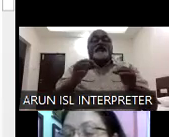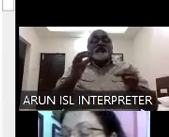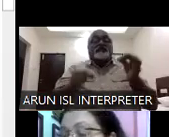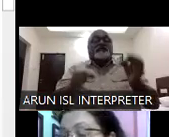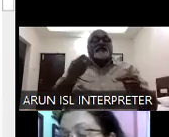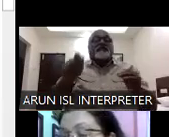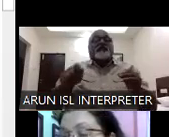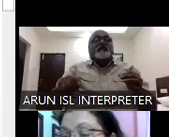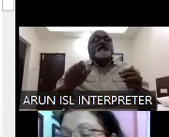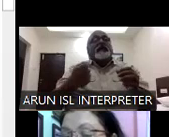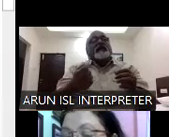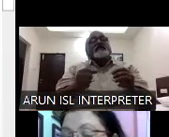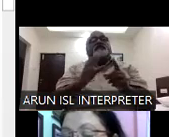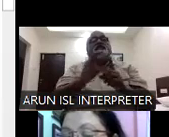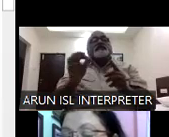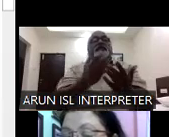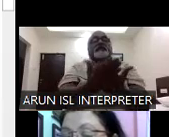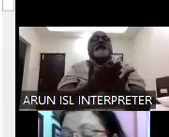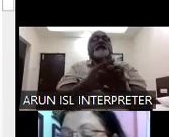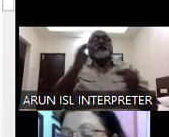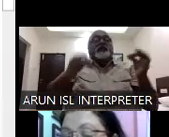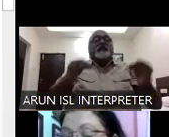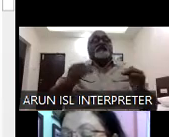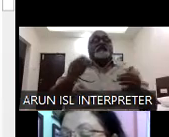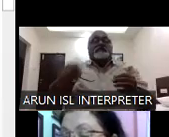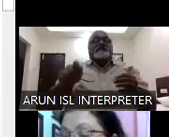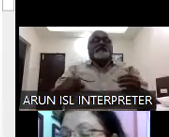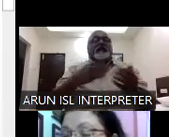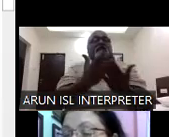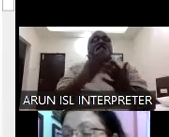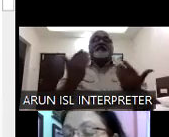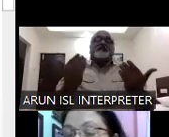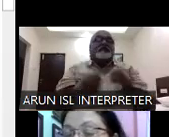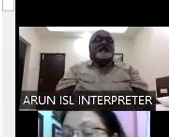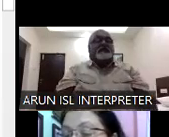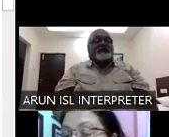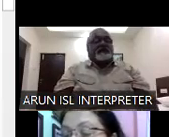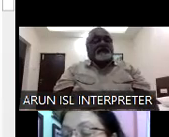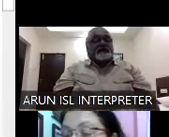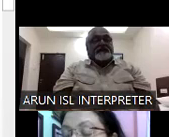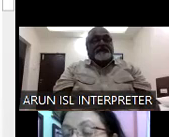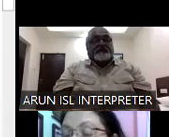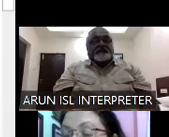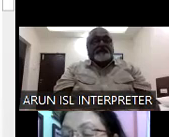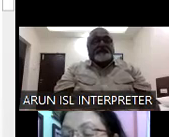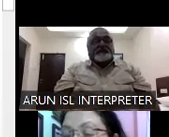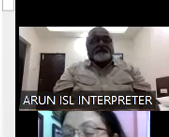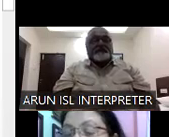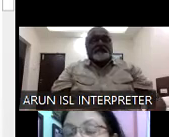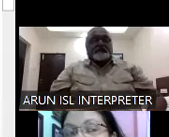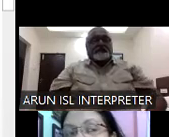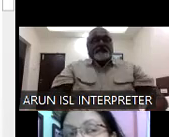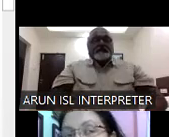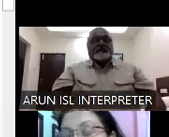to the person with disability to be safe in the COVID-19 period, in the first wave and the second